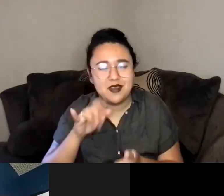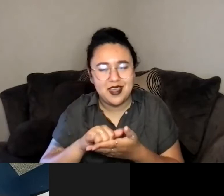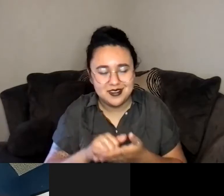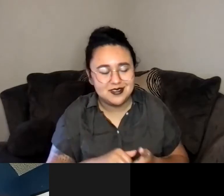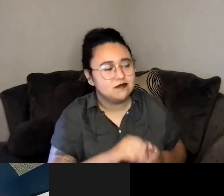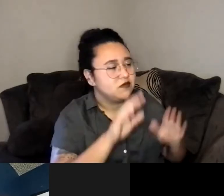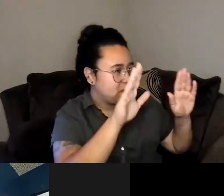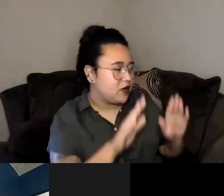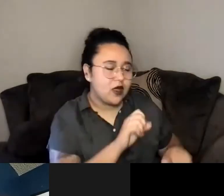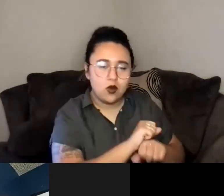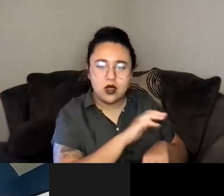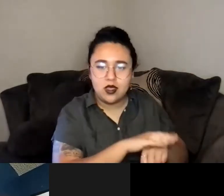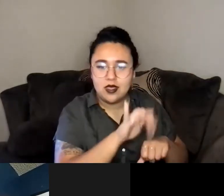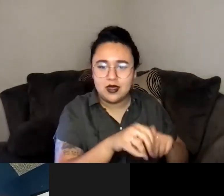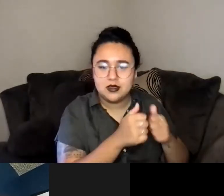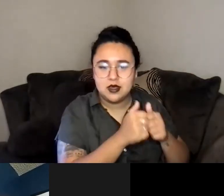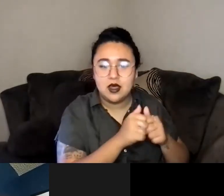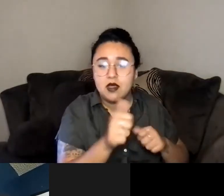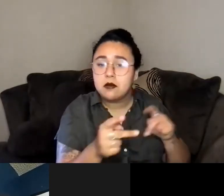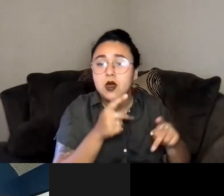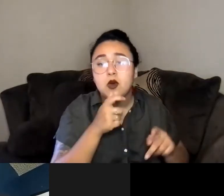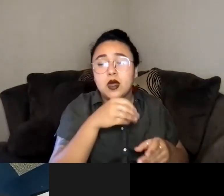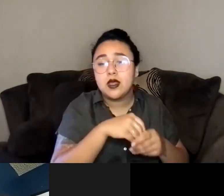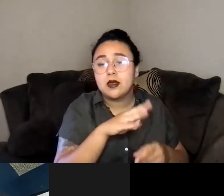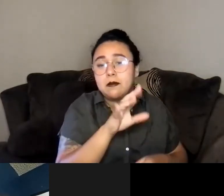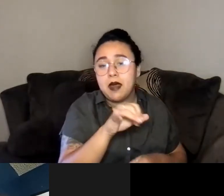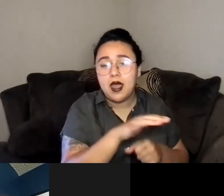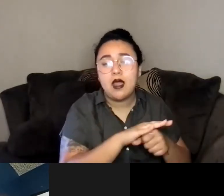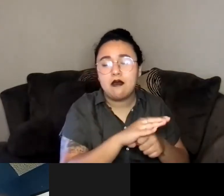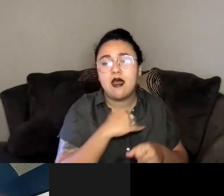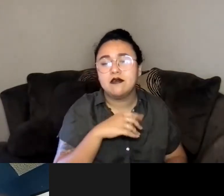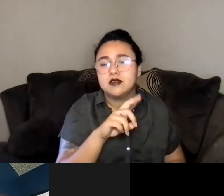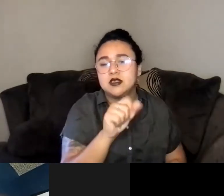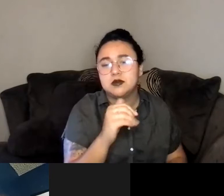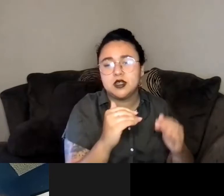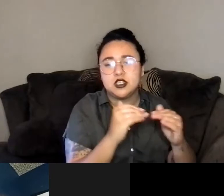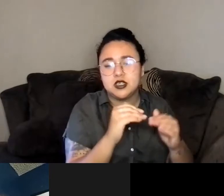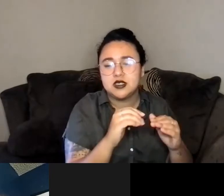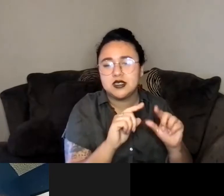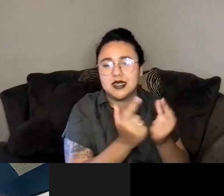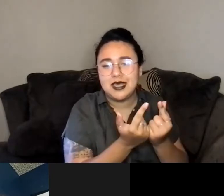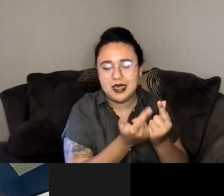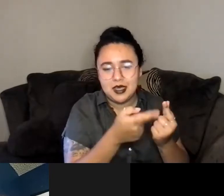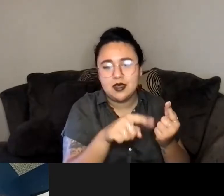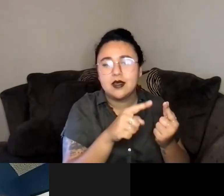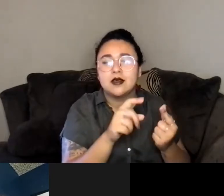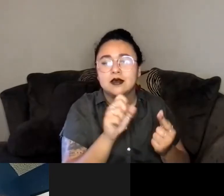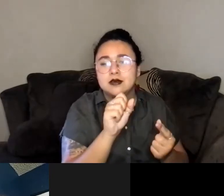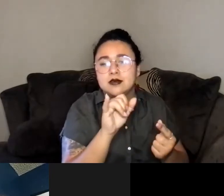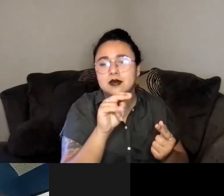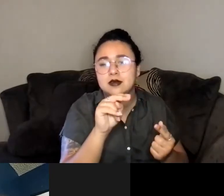people who are in the Bay Area, there's like Disability Justice League. Mm-hmm. There's tons of stuff that's been done by SINS. There's a lot of